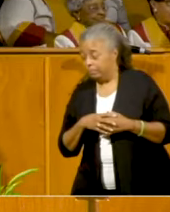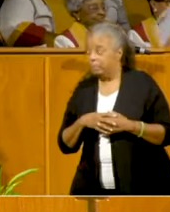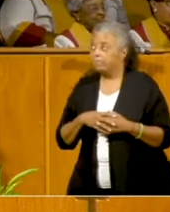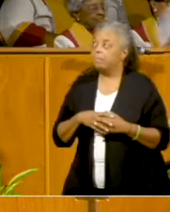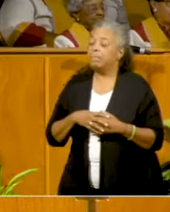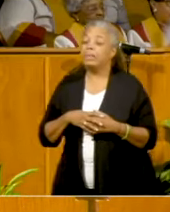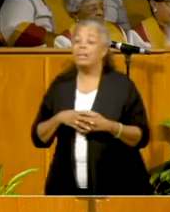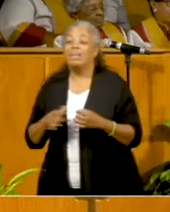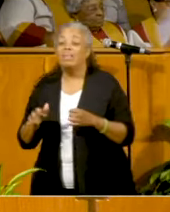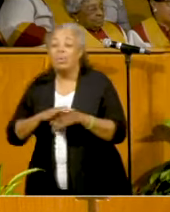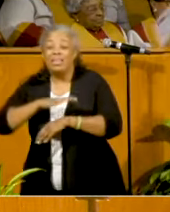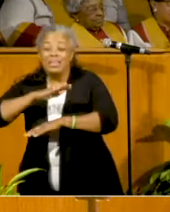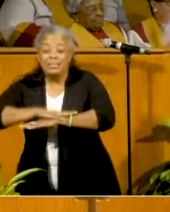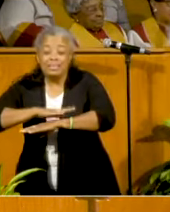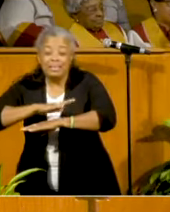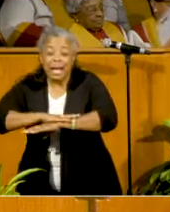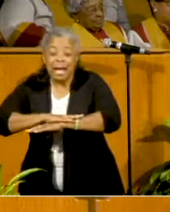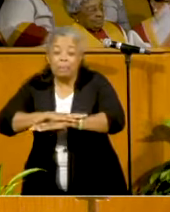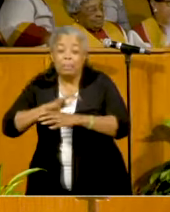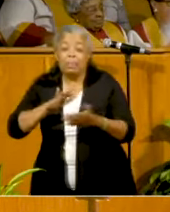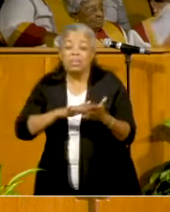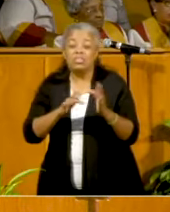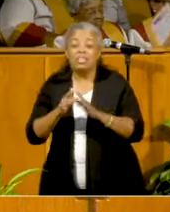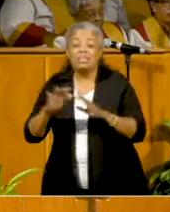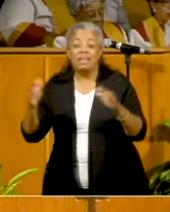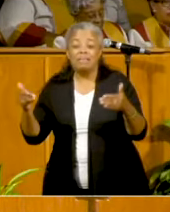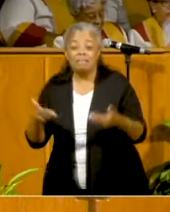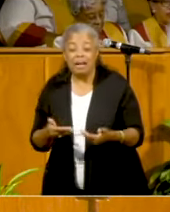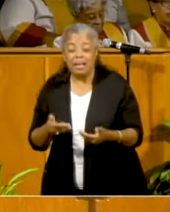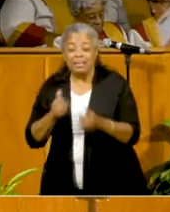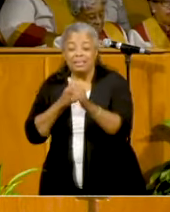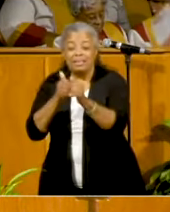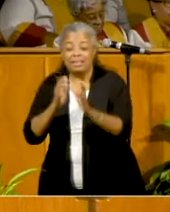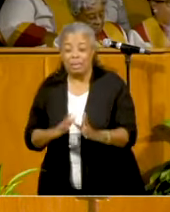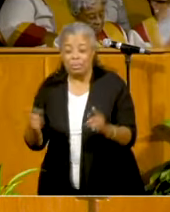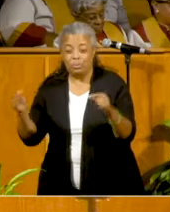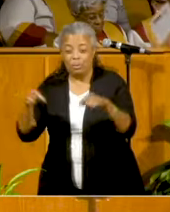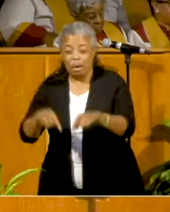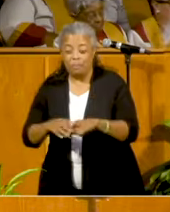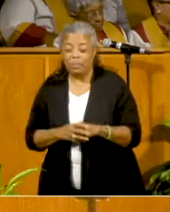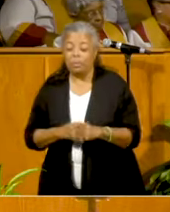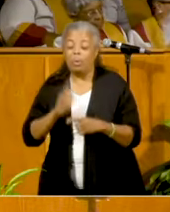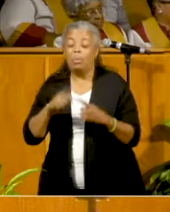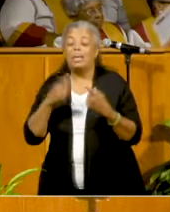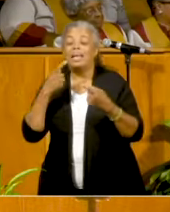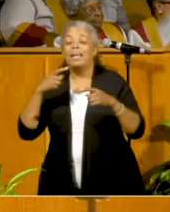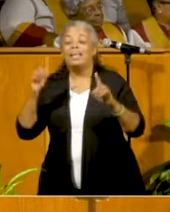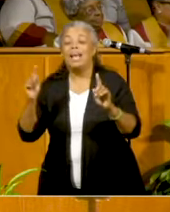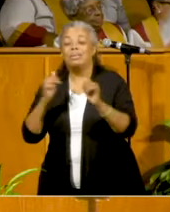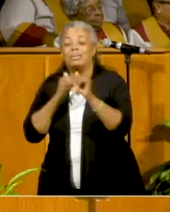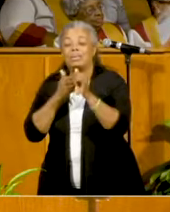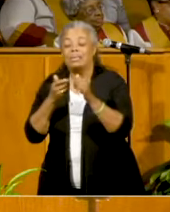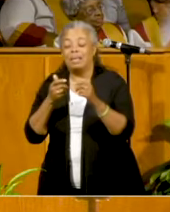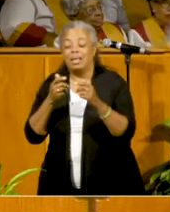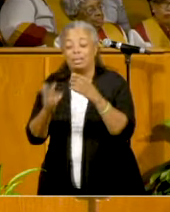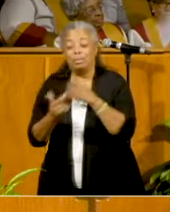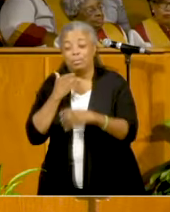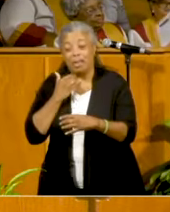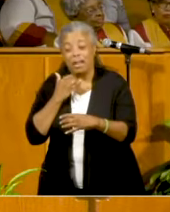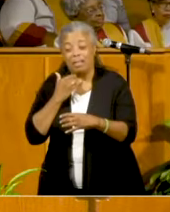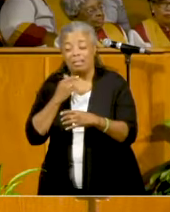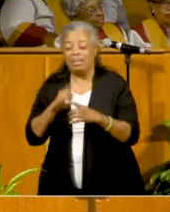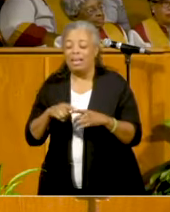The table that Jesus invites his disciples to, when he announces the betrayal,